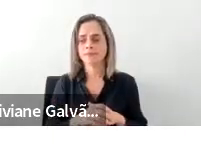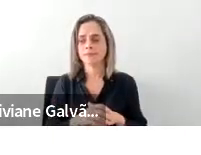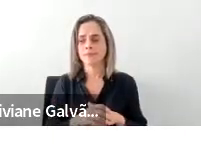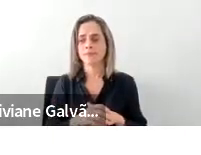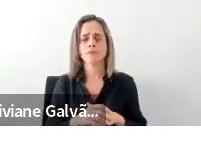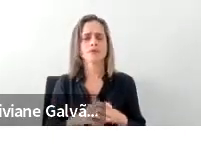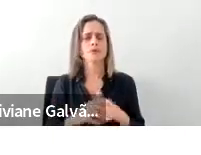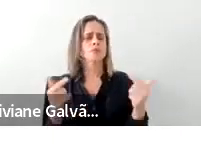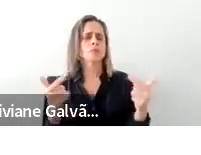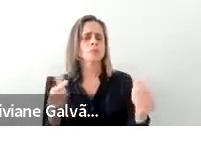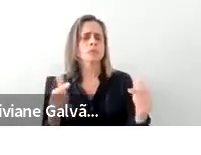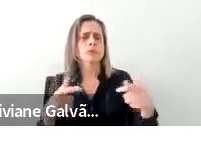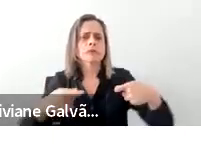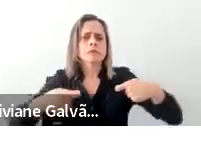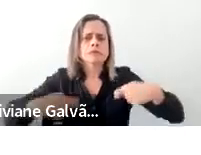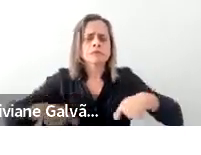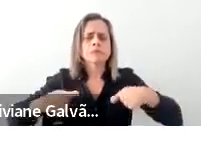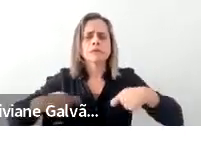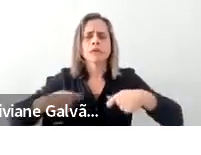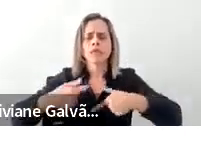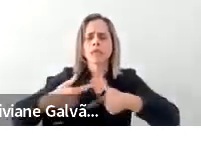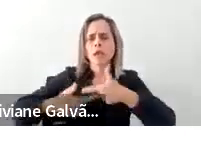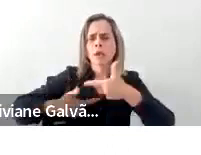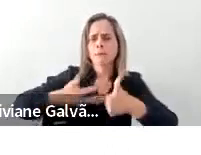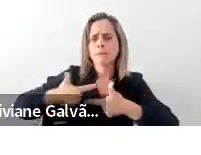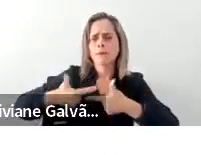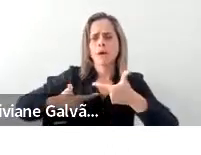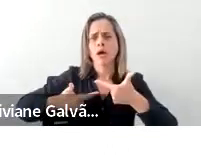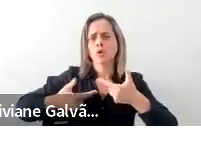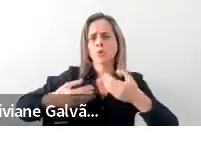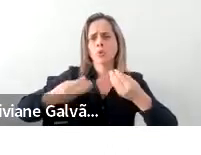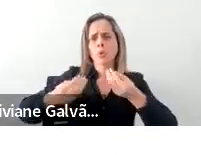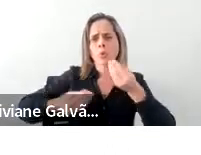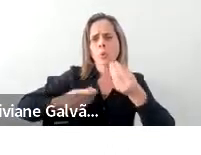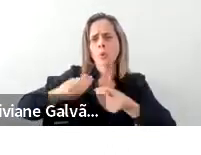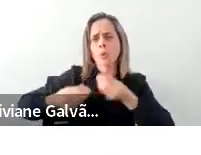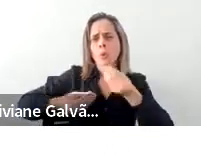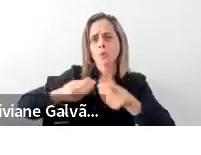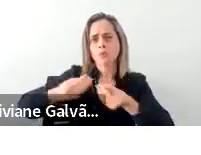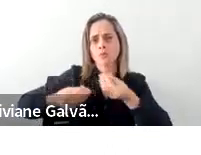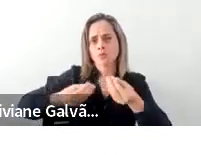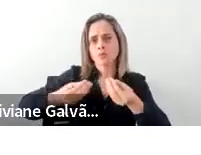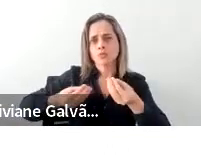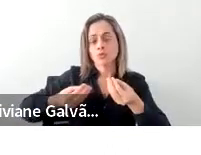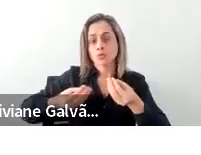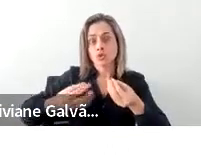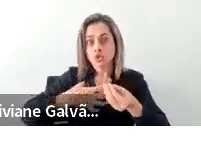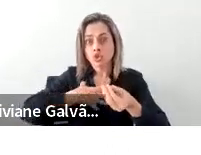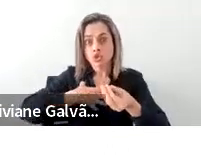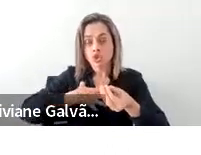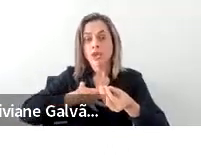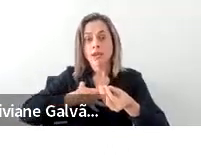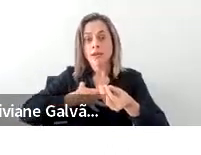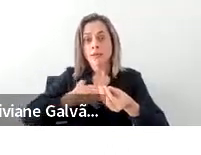he says, the social relations between individuals in the performance of their labor appear at all events as their